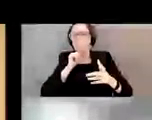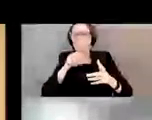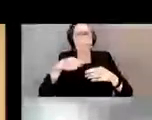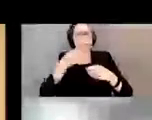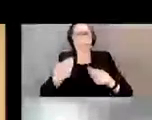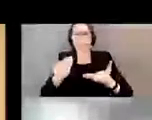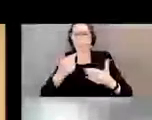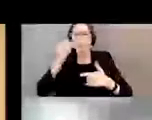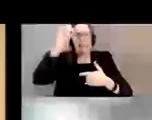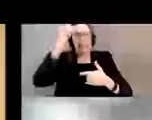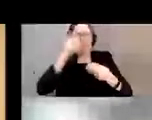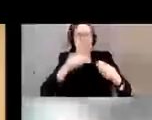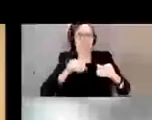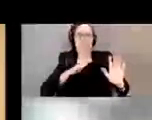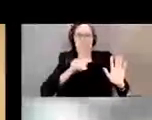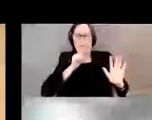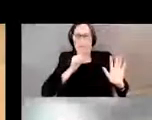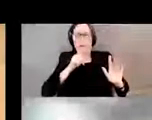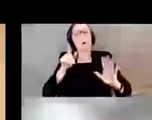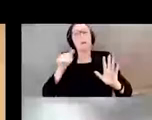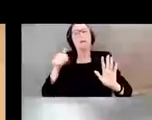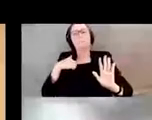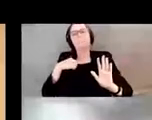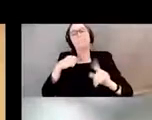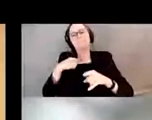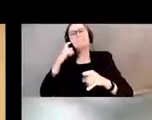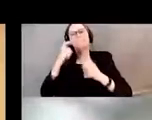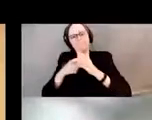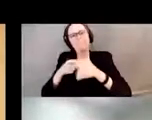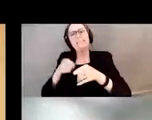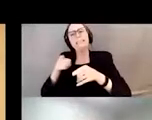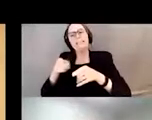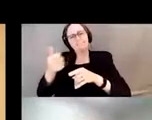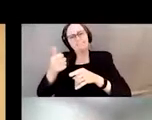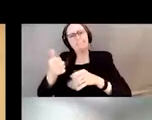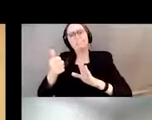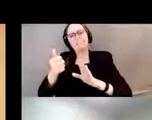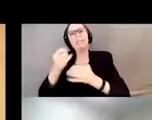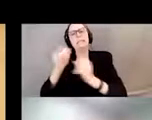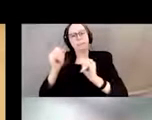territory, but they give him the political recognition that he is an